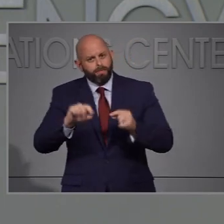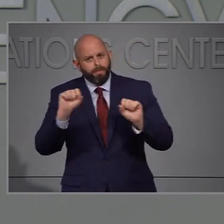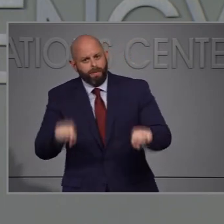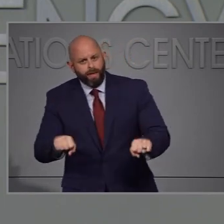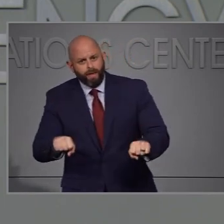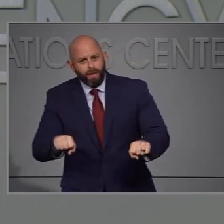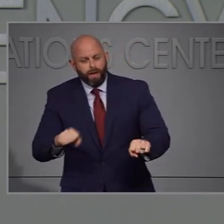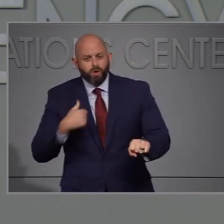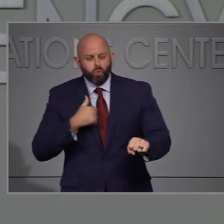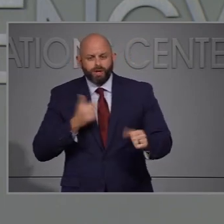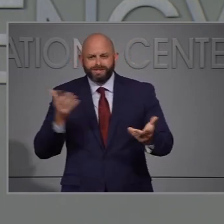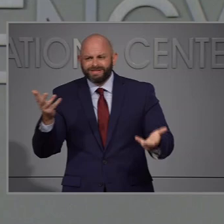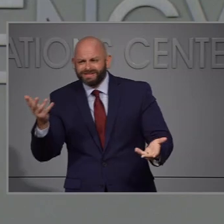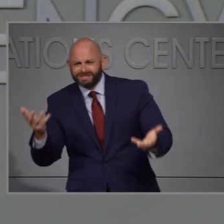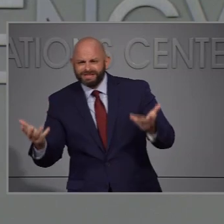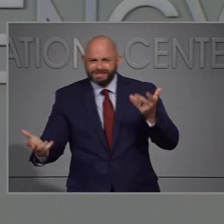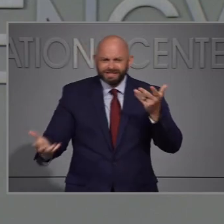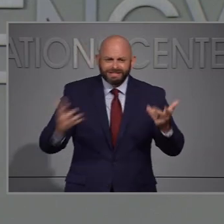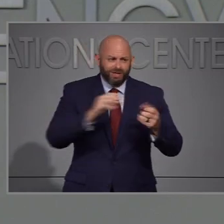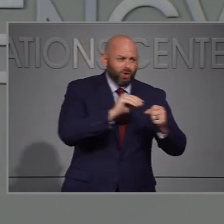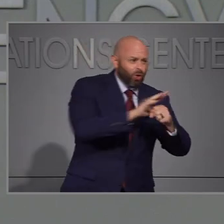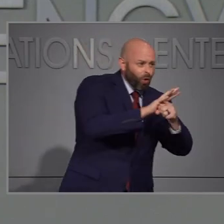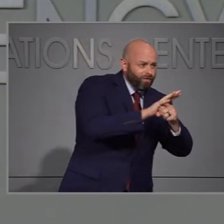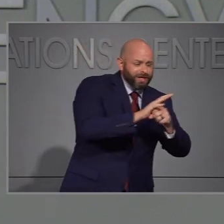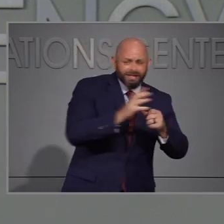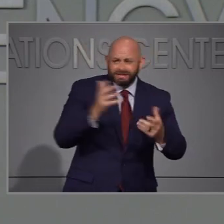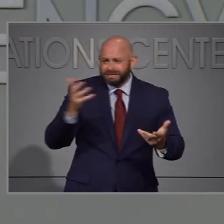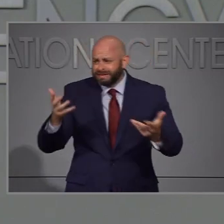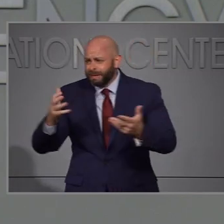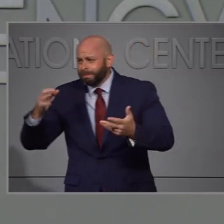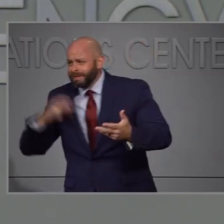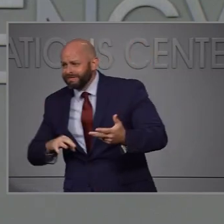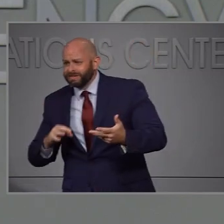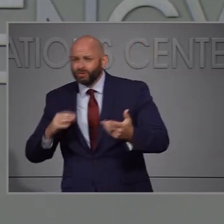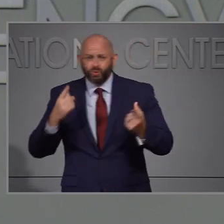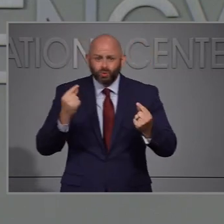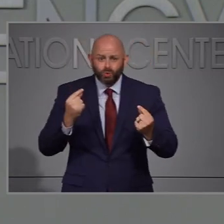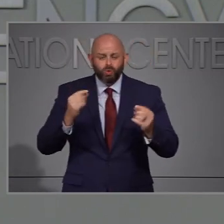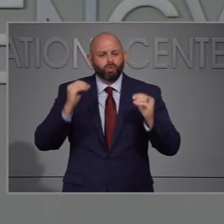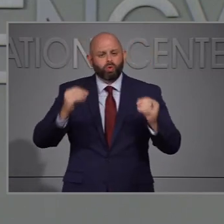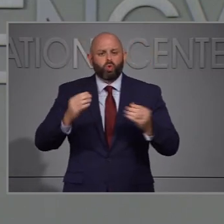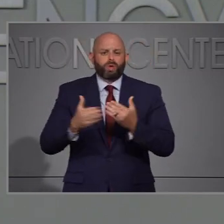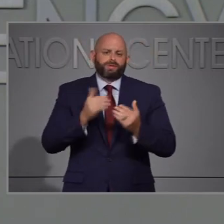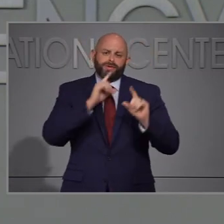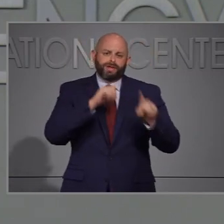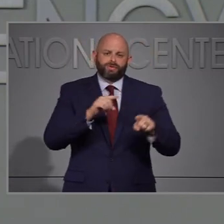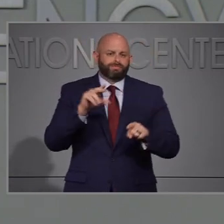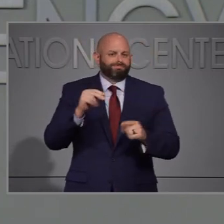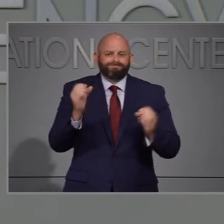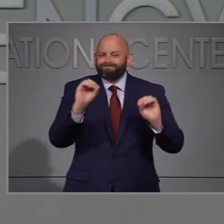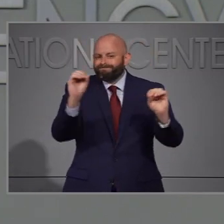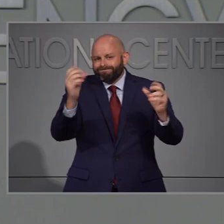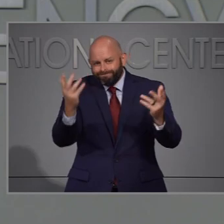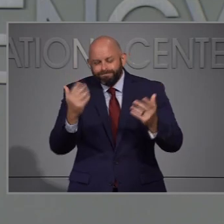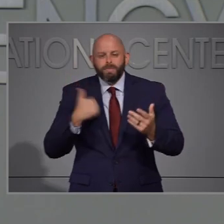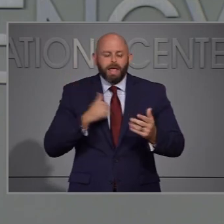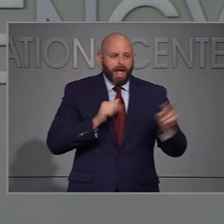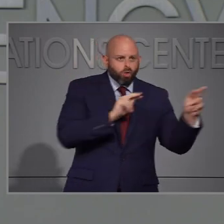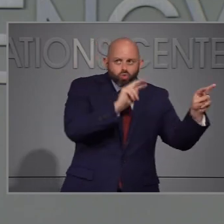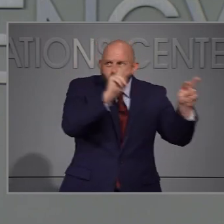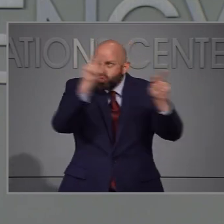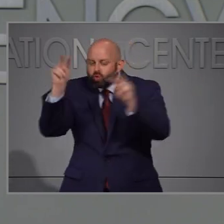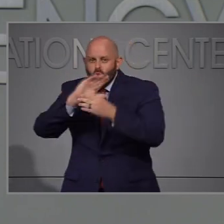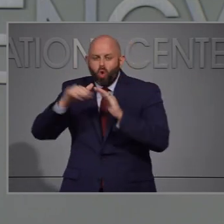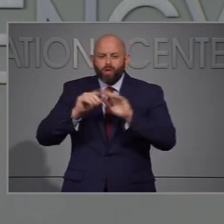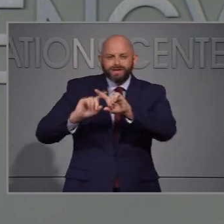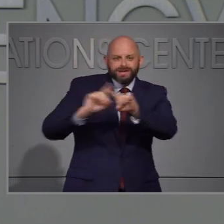to weigh the risks and the benefits, and there are no easy answers. So, after looking at all of those risks and benefit,